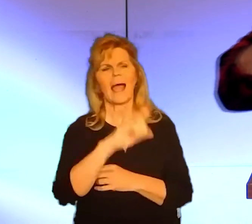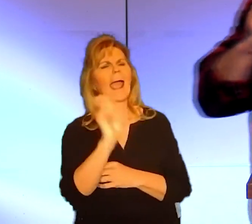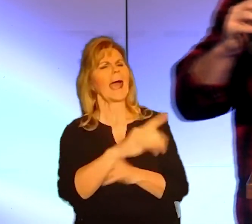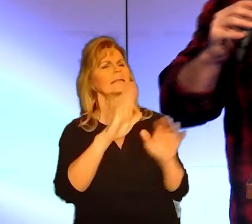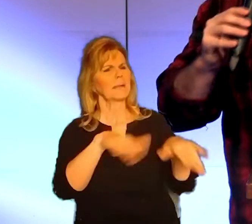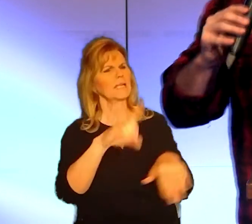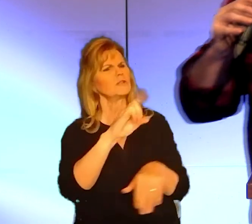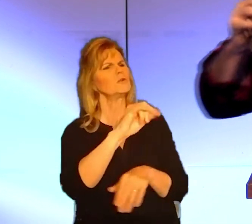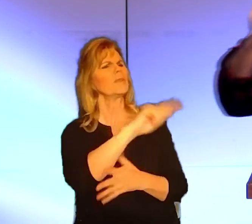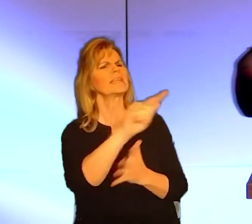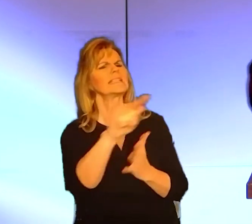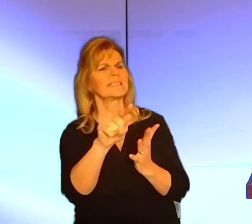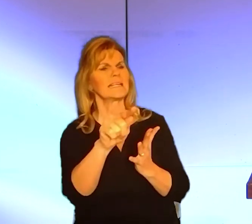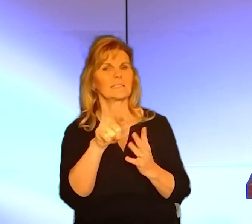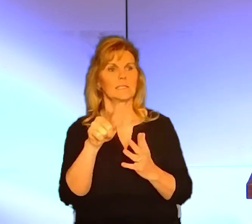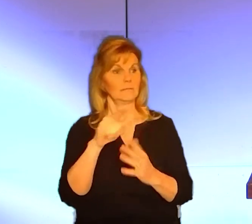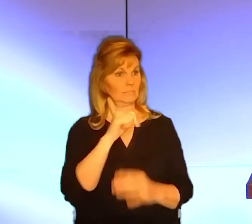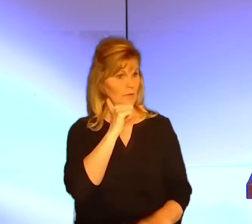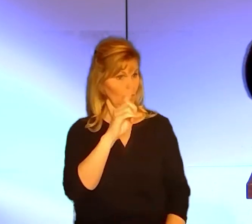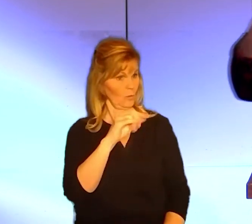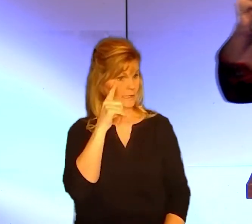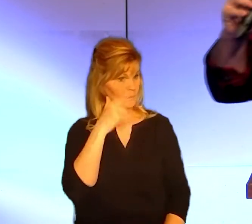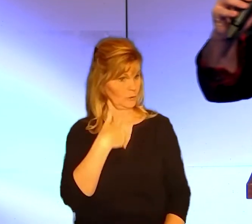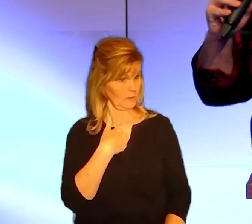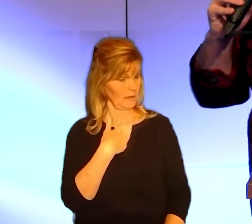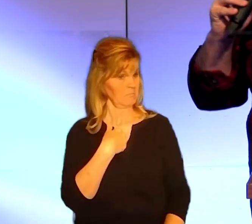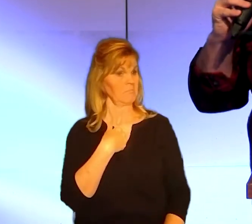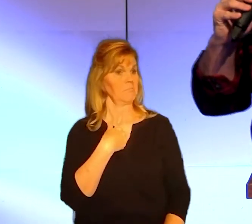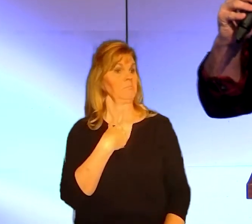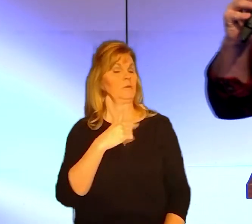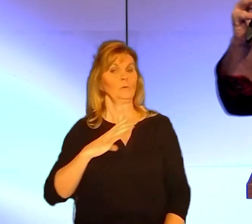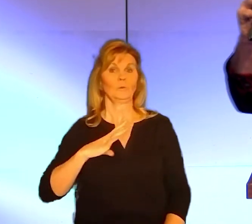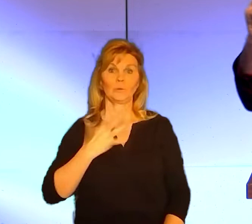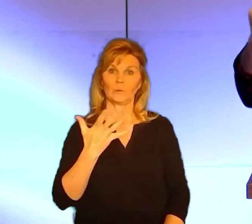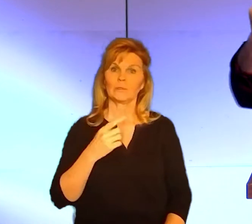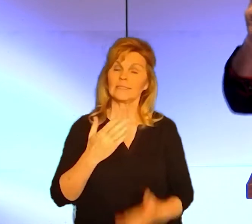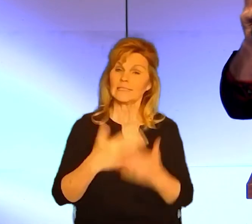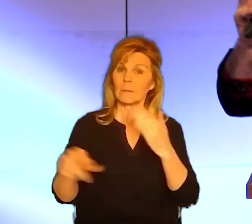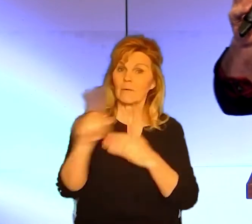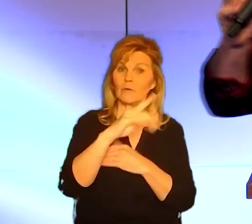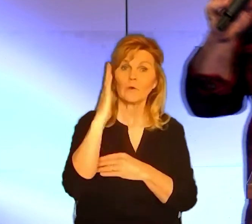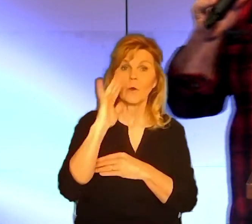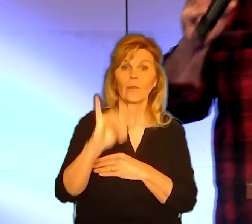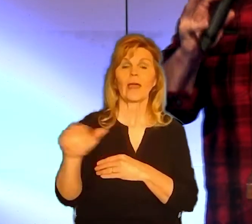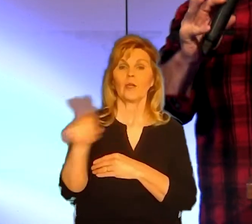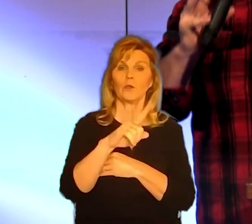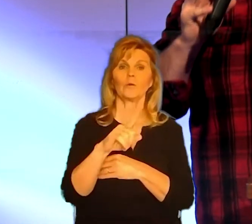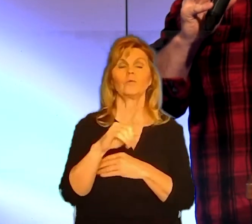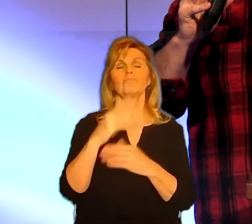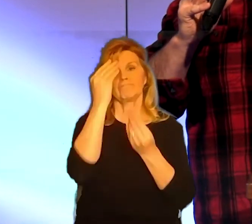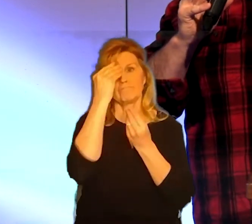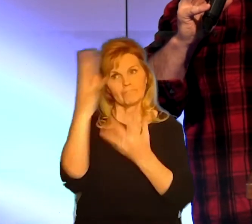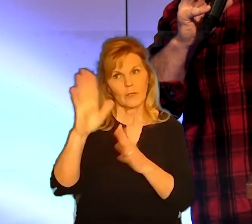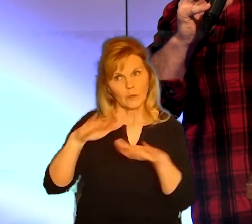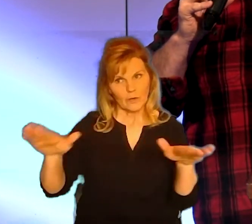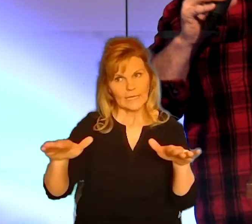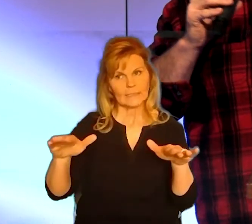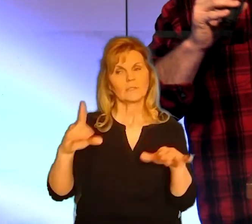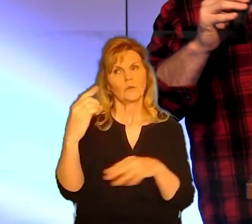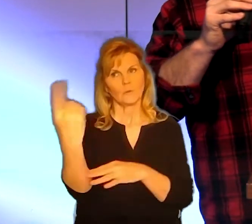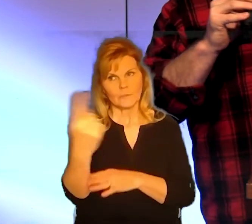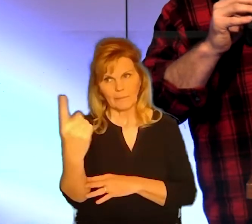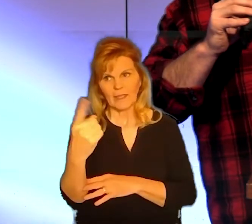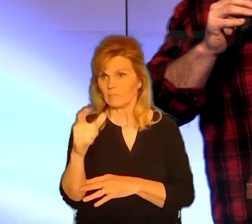you're here and you're super bored with life and you're tired of your kids not complying, listen, I've got a pro tip for you right